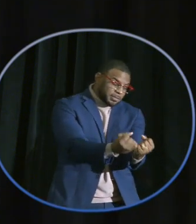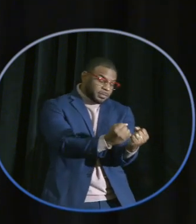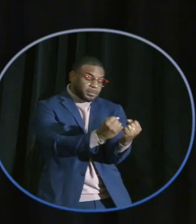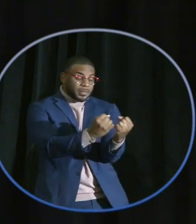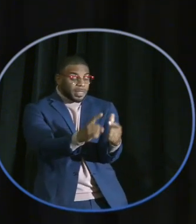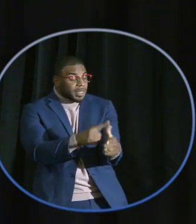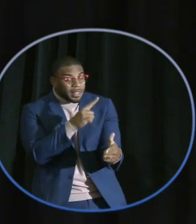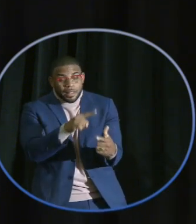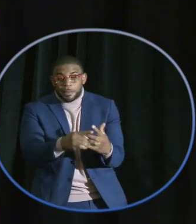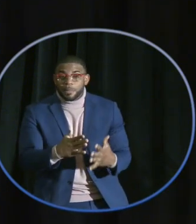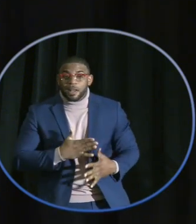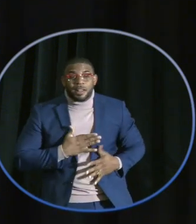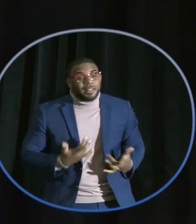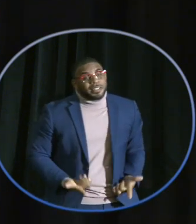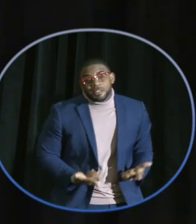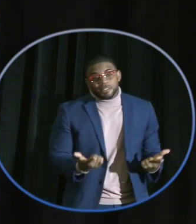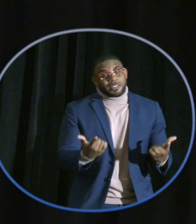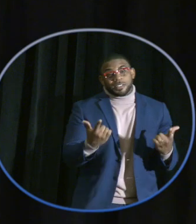along, then my